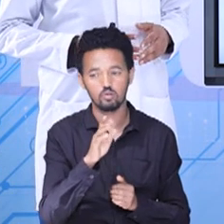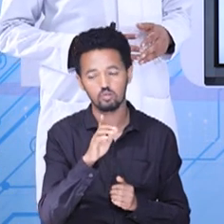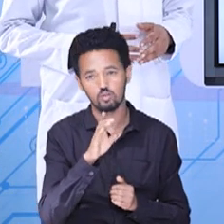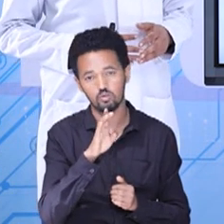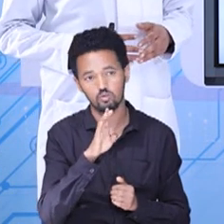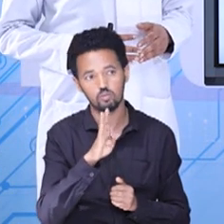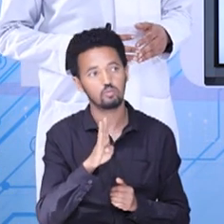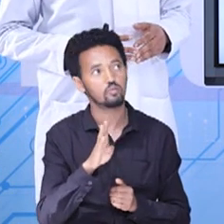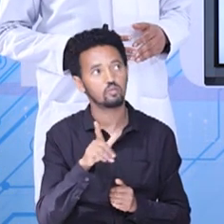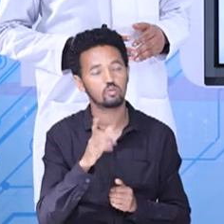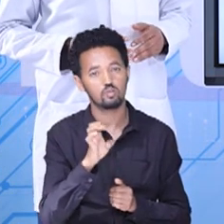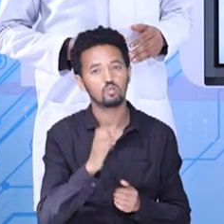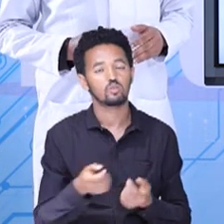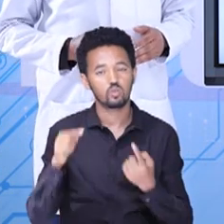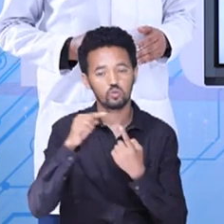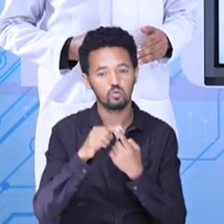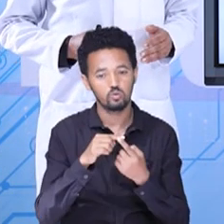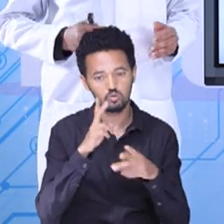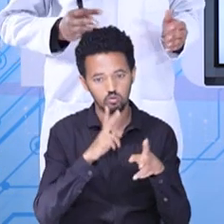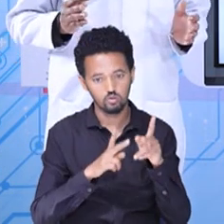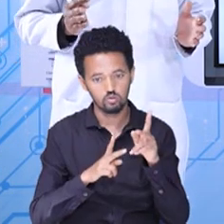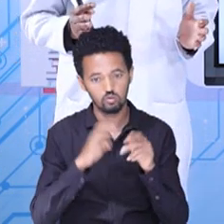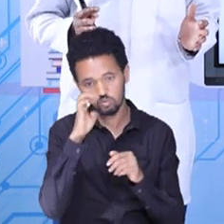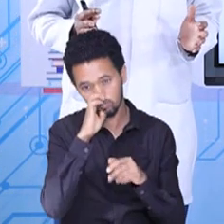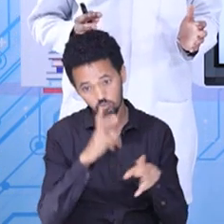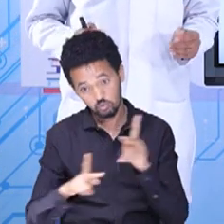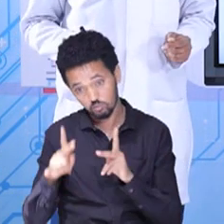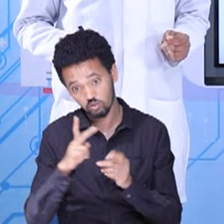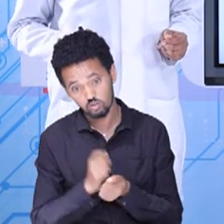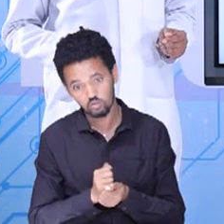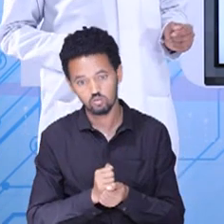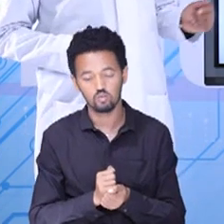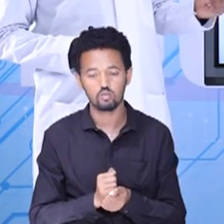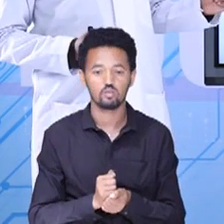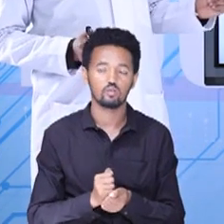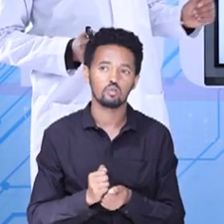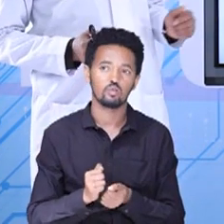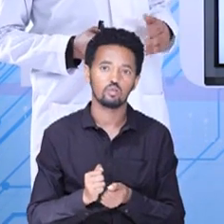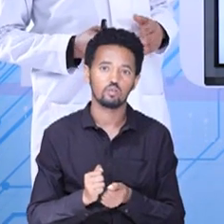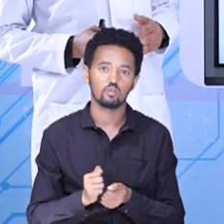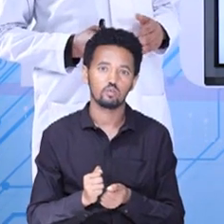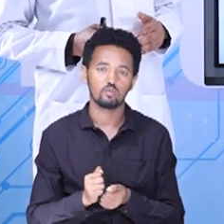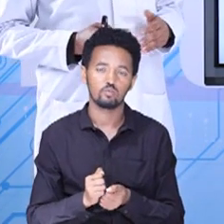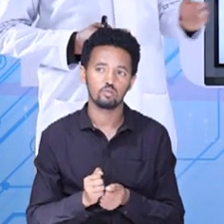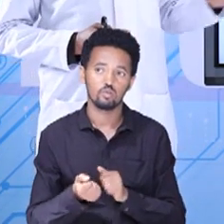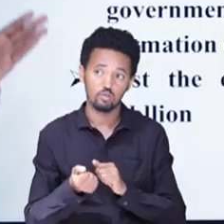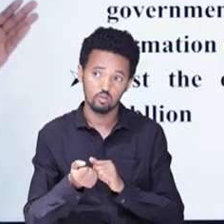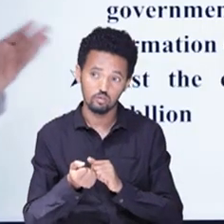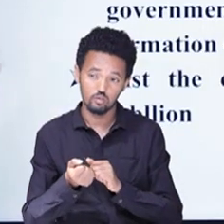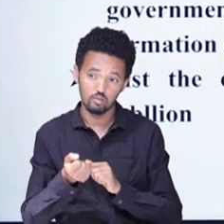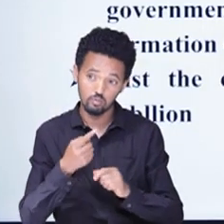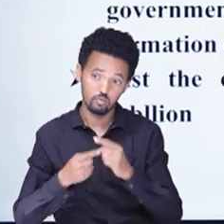the popular Ethiopian revolution and its consequence. Second, describe